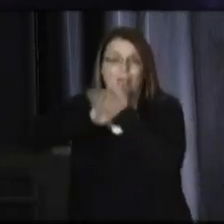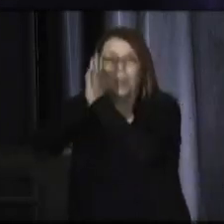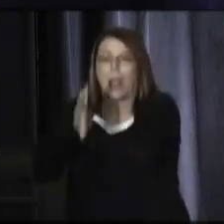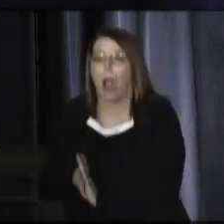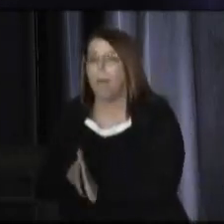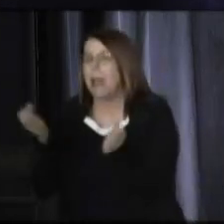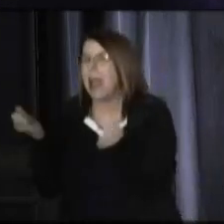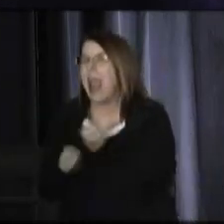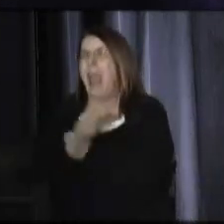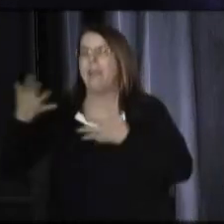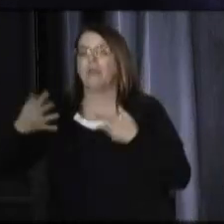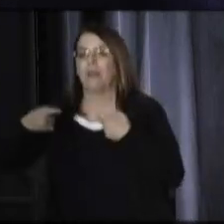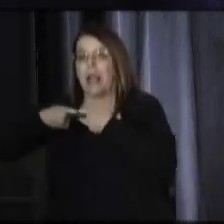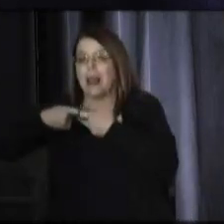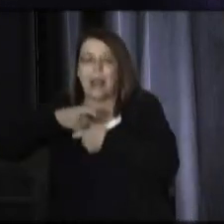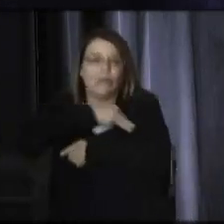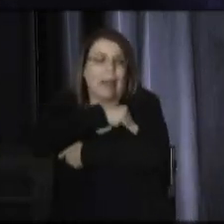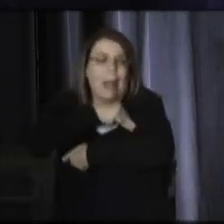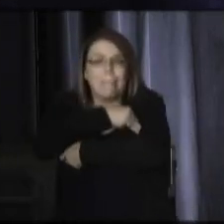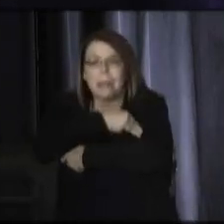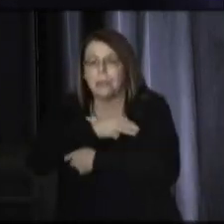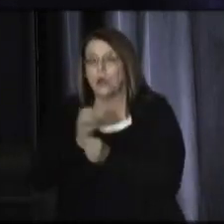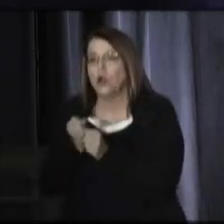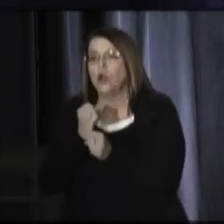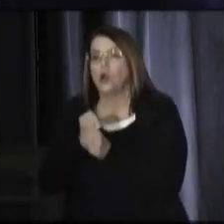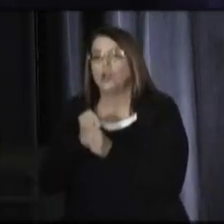title poem from my new book.